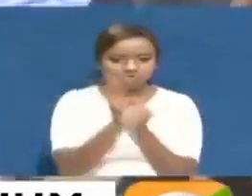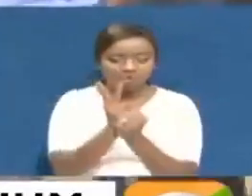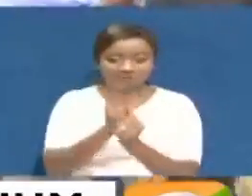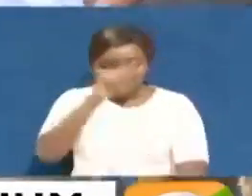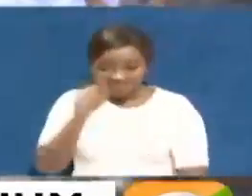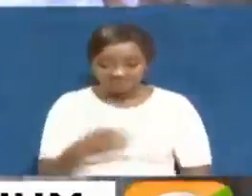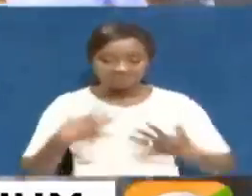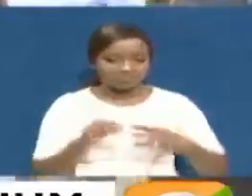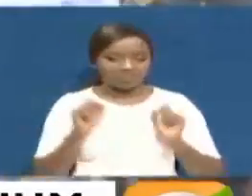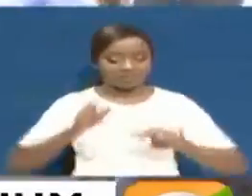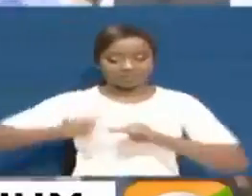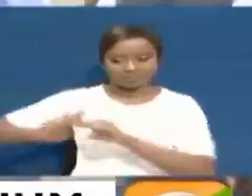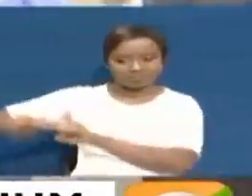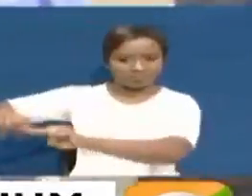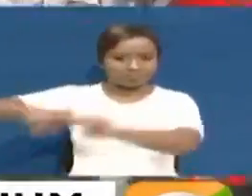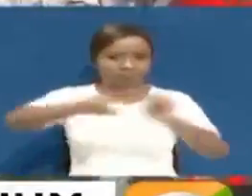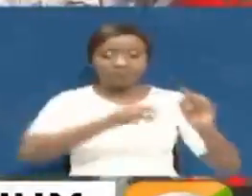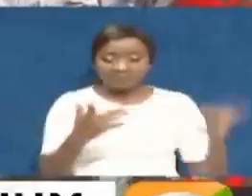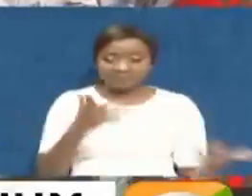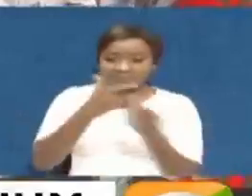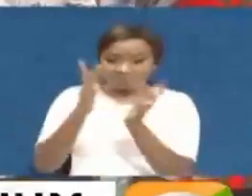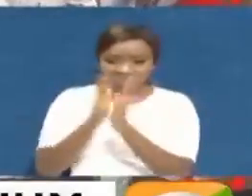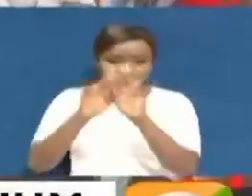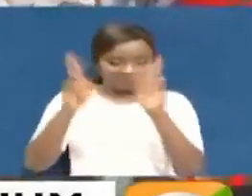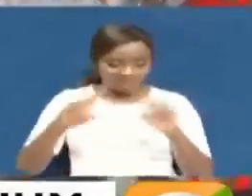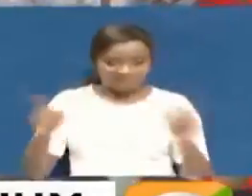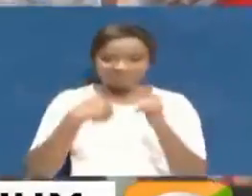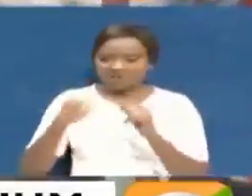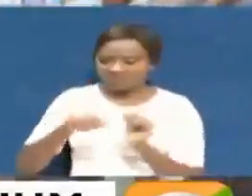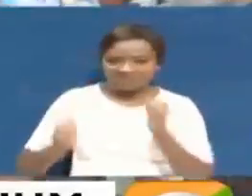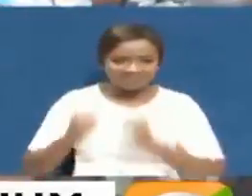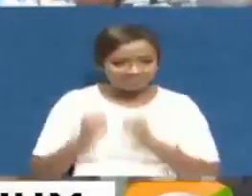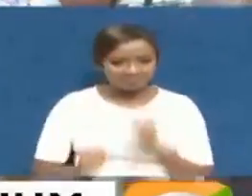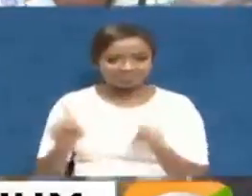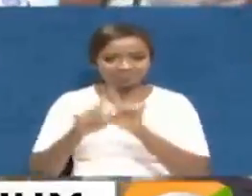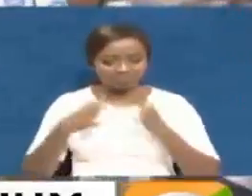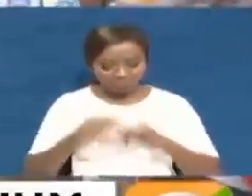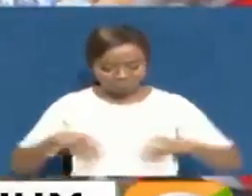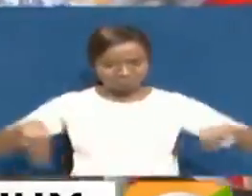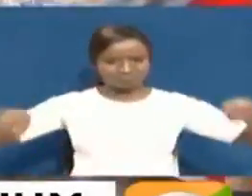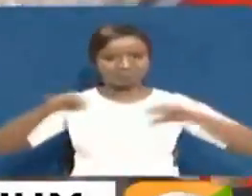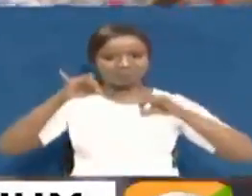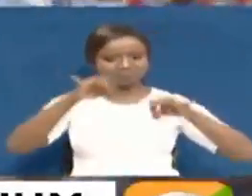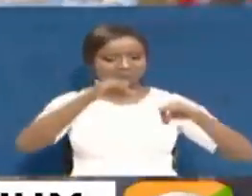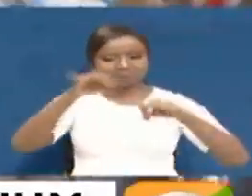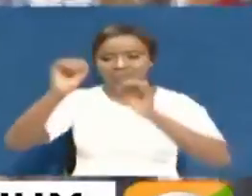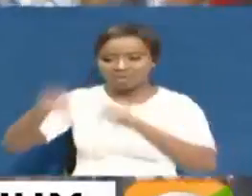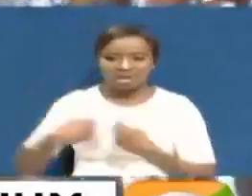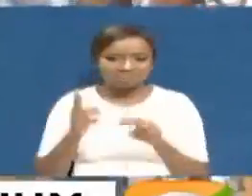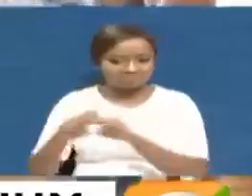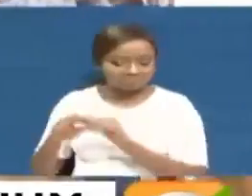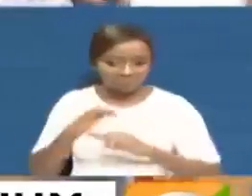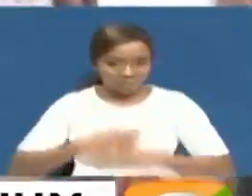will have a main playing field of international standards, 8 lanes, running track, spectator stands all around the stadium,